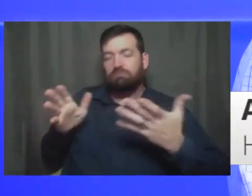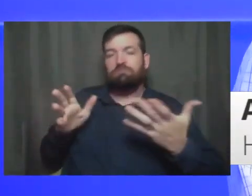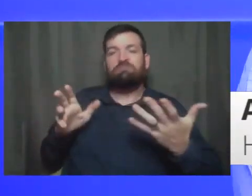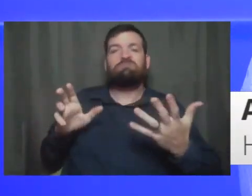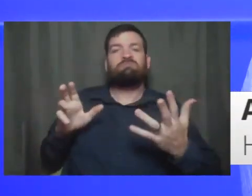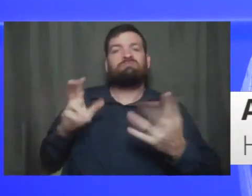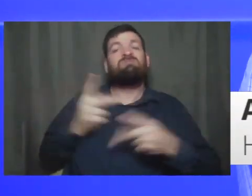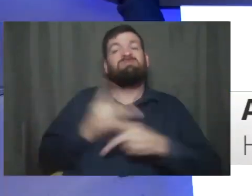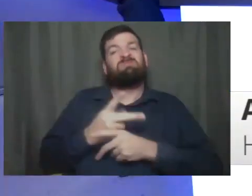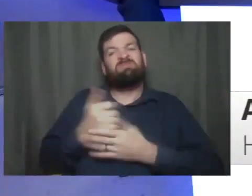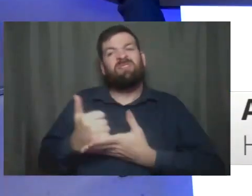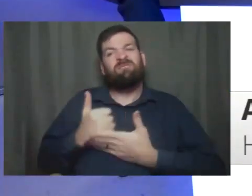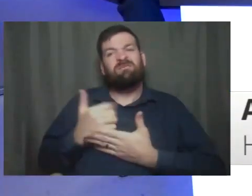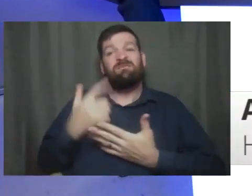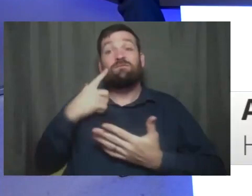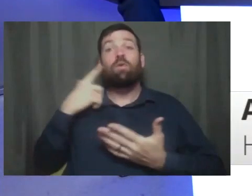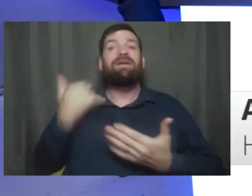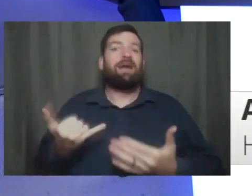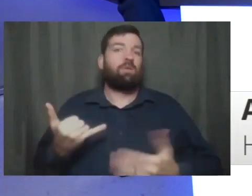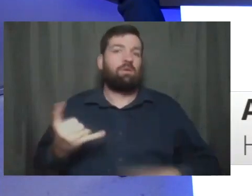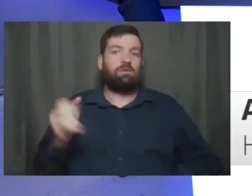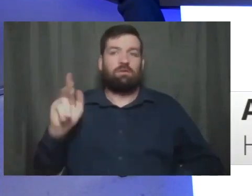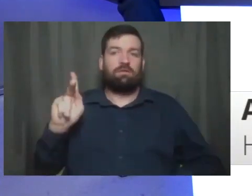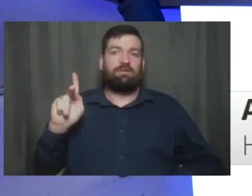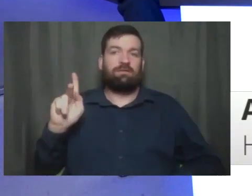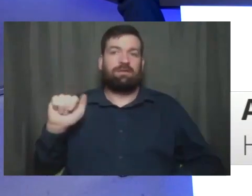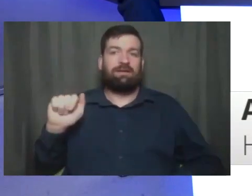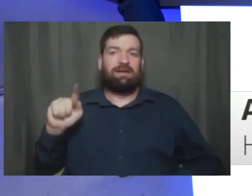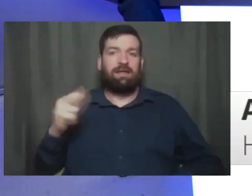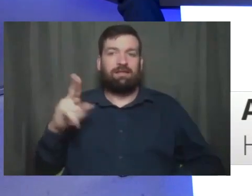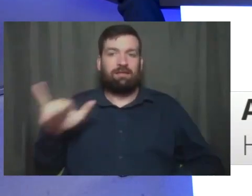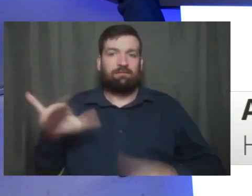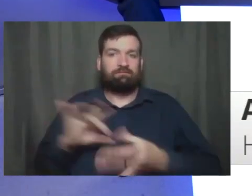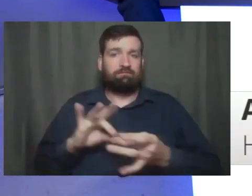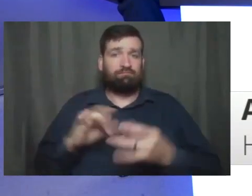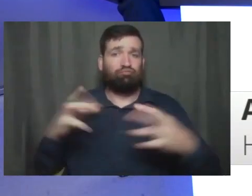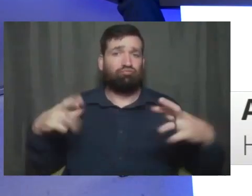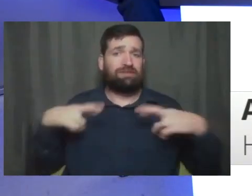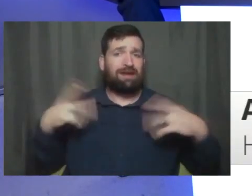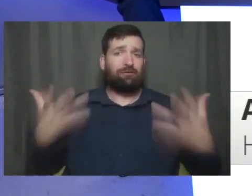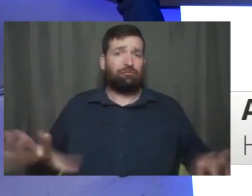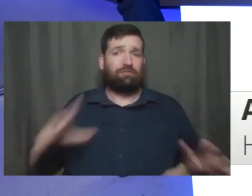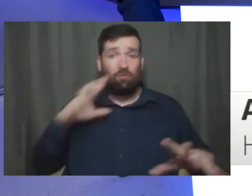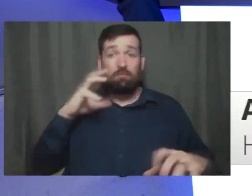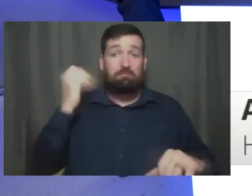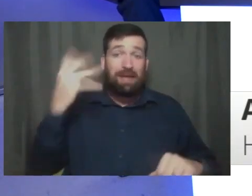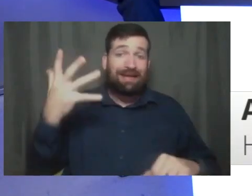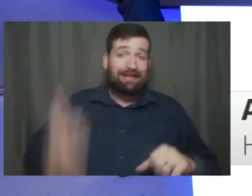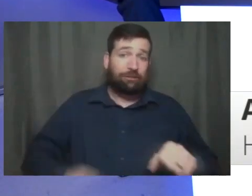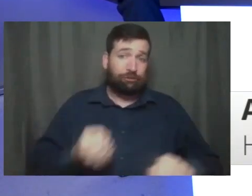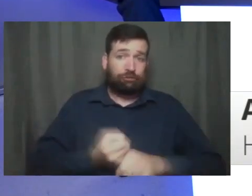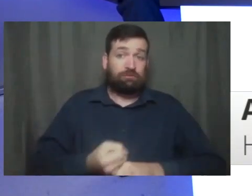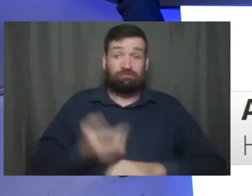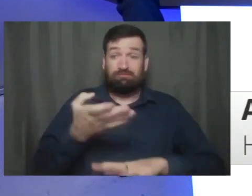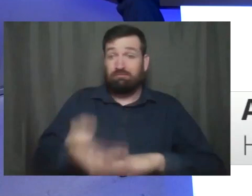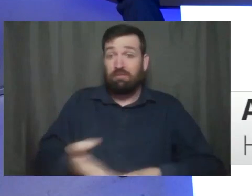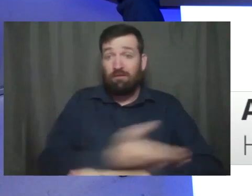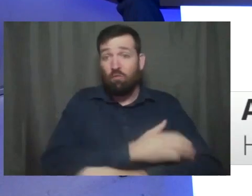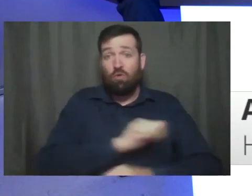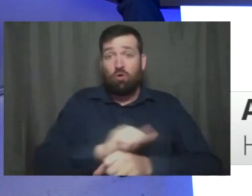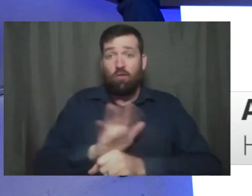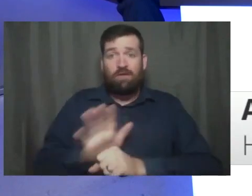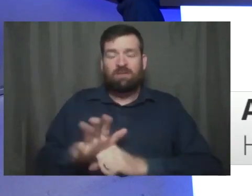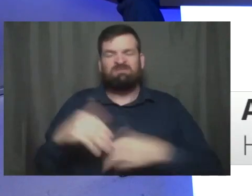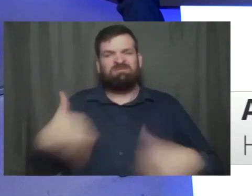refocus for now. Kathy says, I've been retired for many years. Even pre-COVID, I've had trouble dealing with stress. Why is